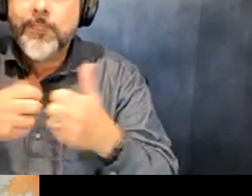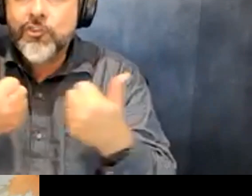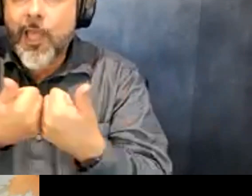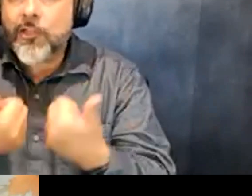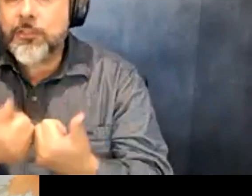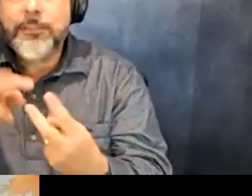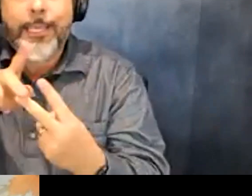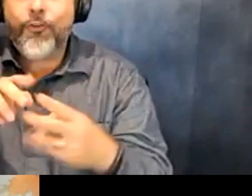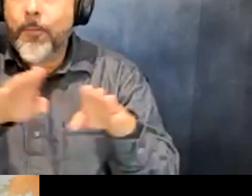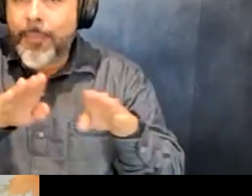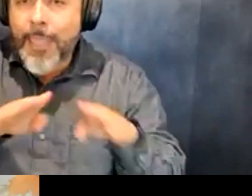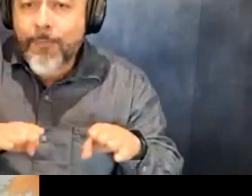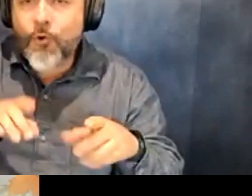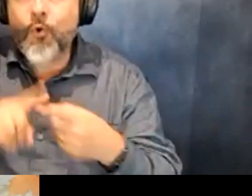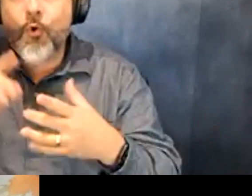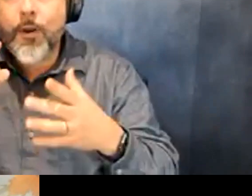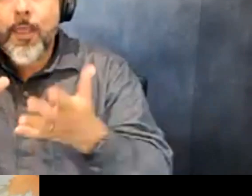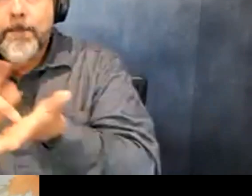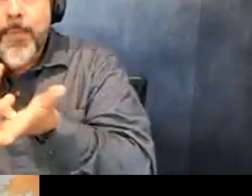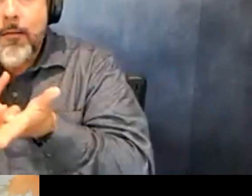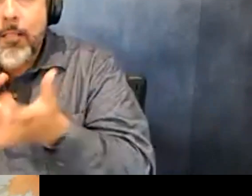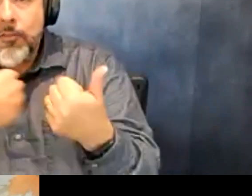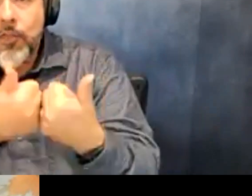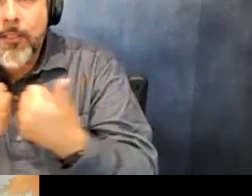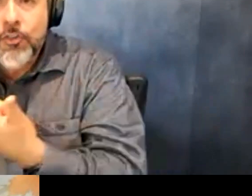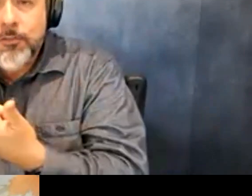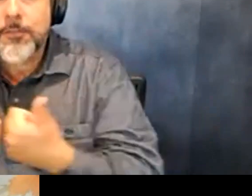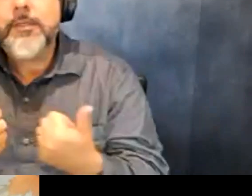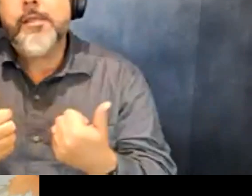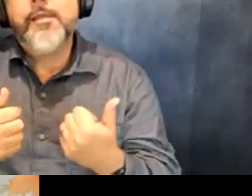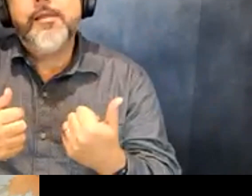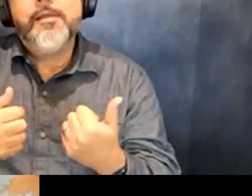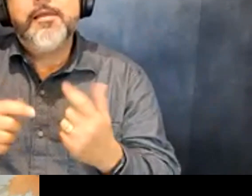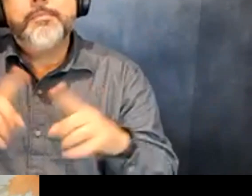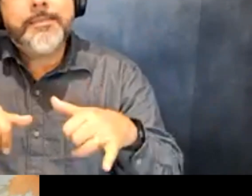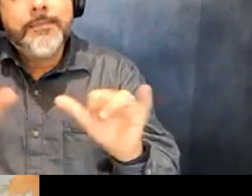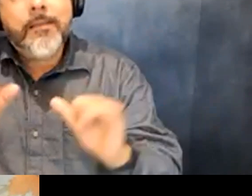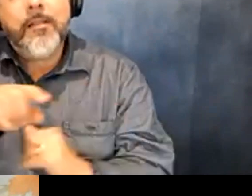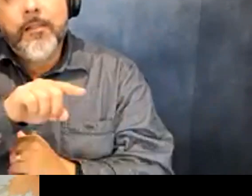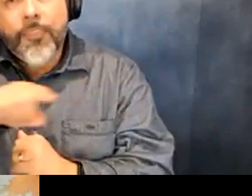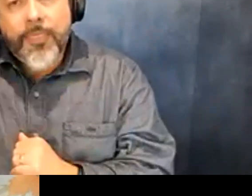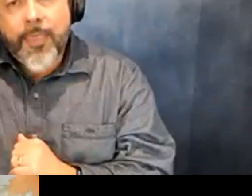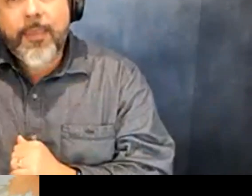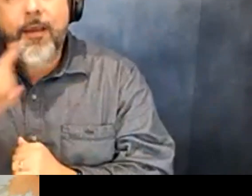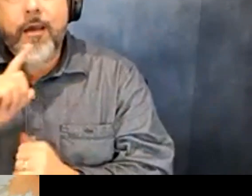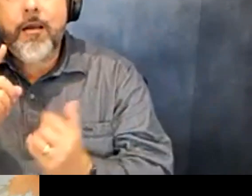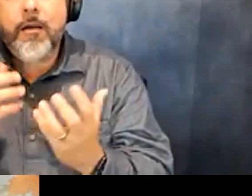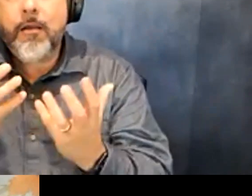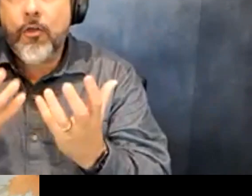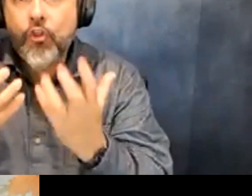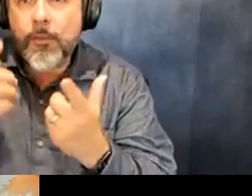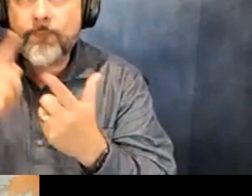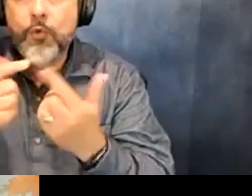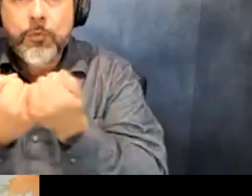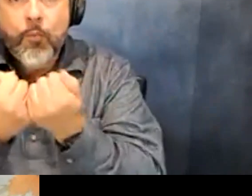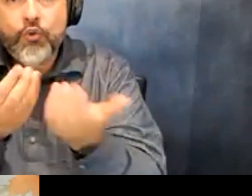behavior challenges or medical challenges, and yet they still looking for support living services.